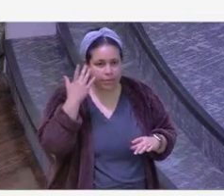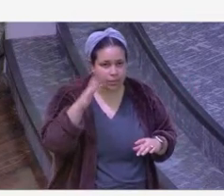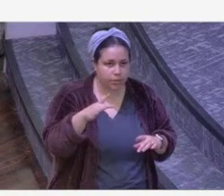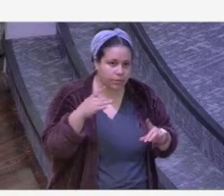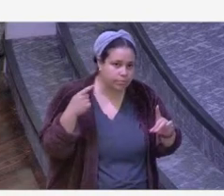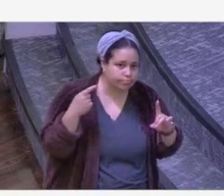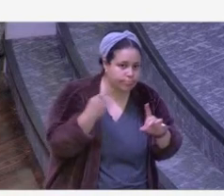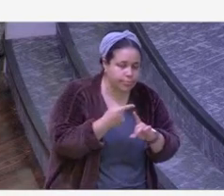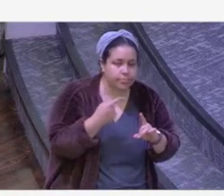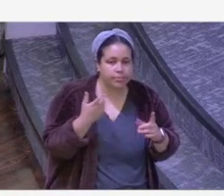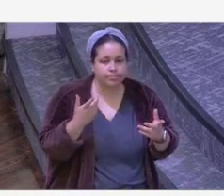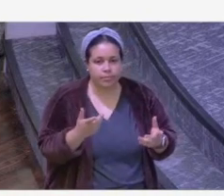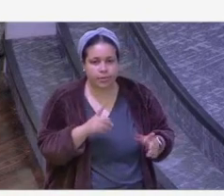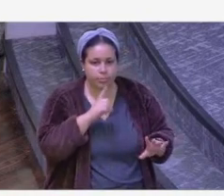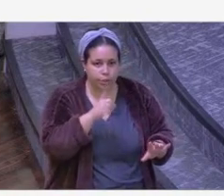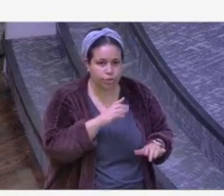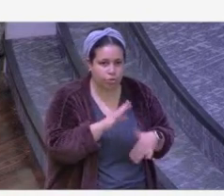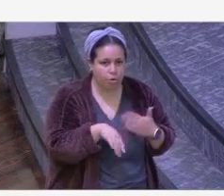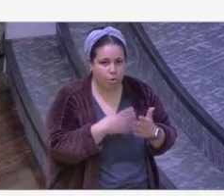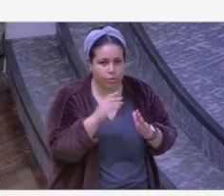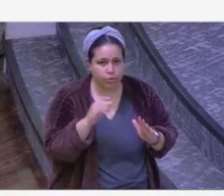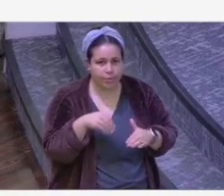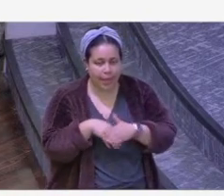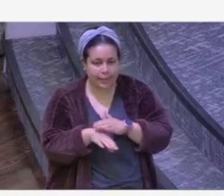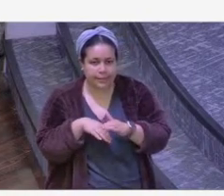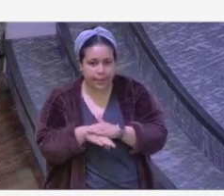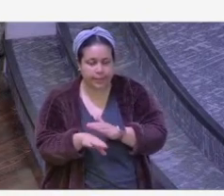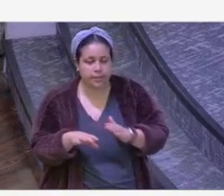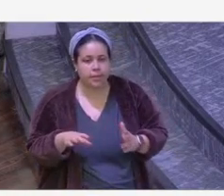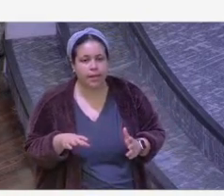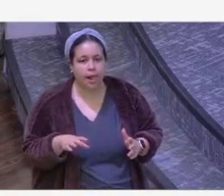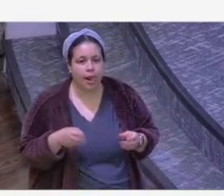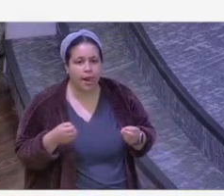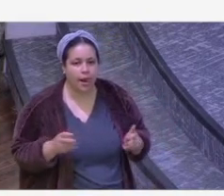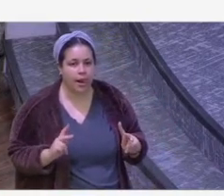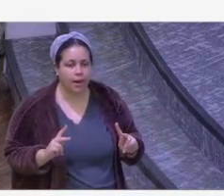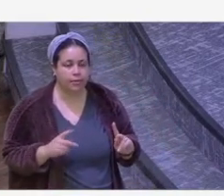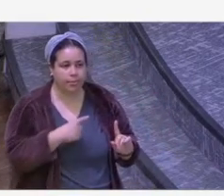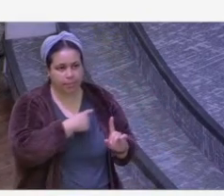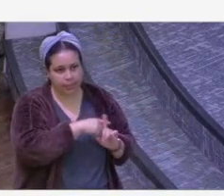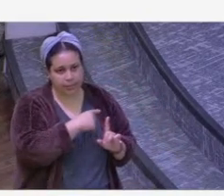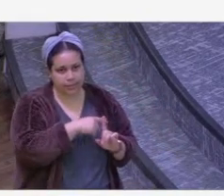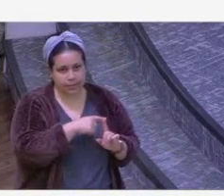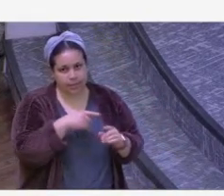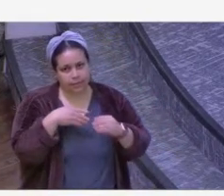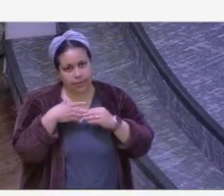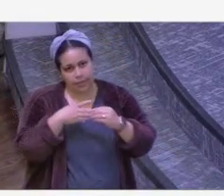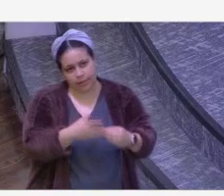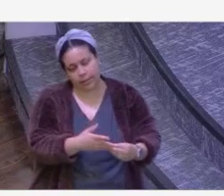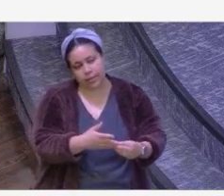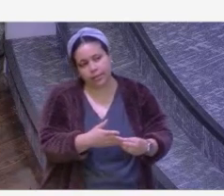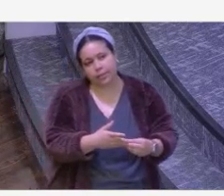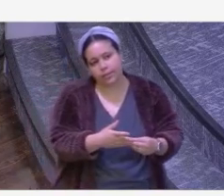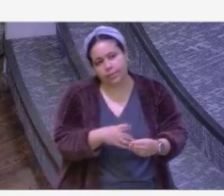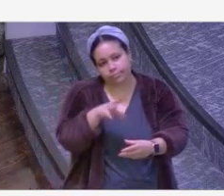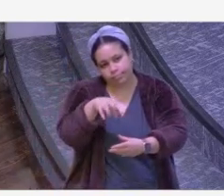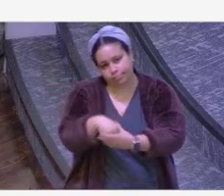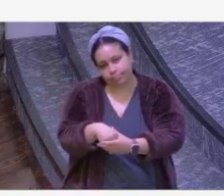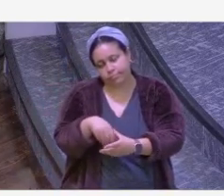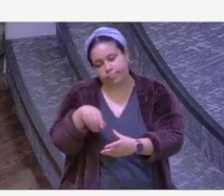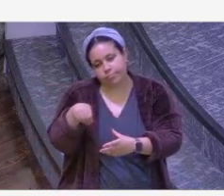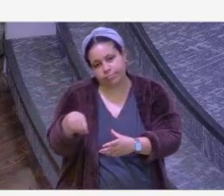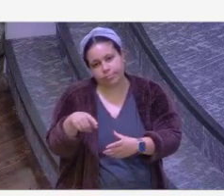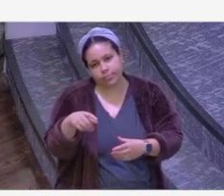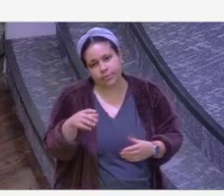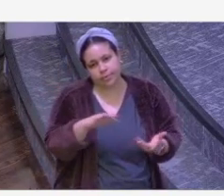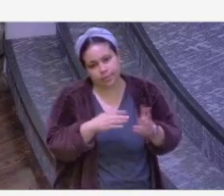district that ensures all students can access opportunities and positively contribute to their communities. And then our goals, the